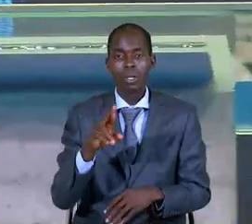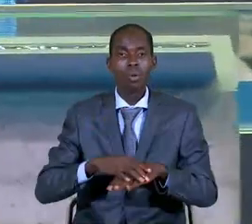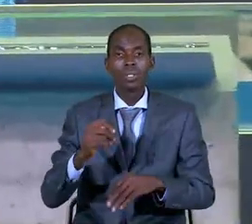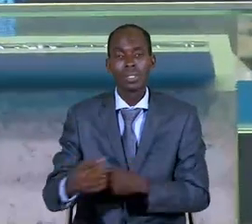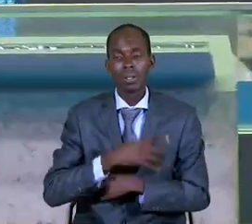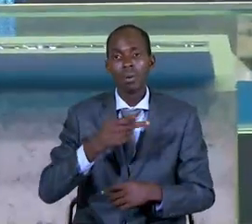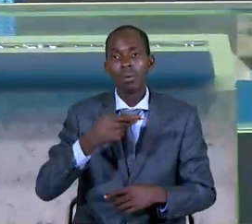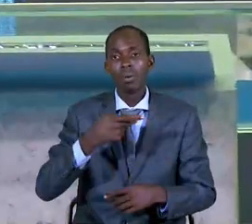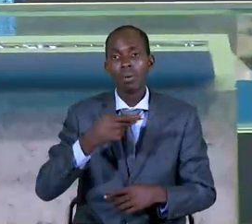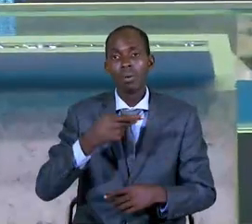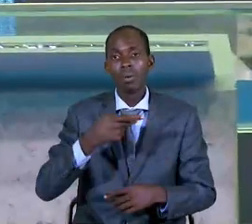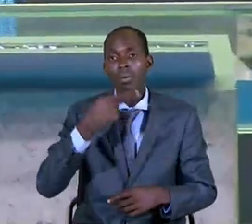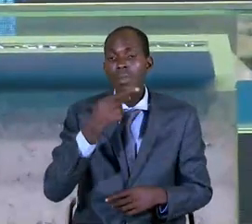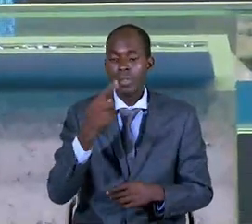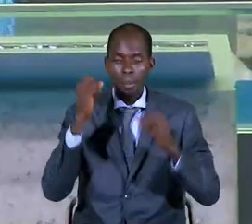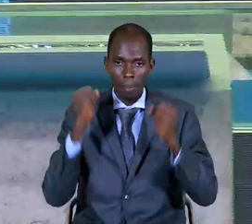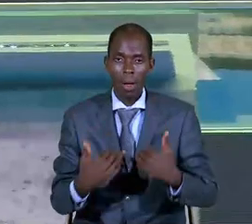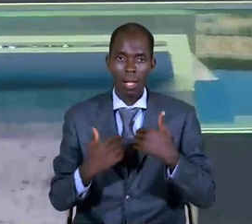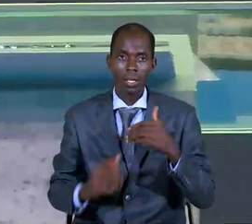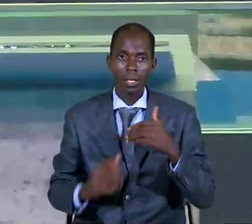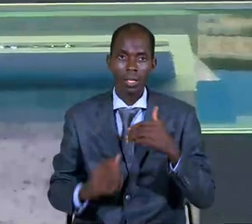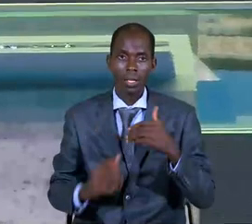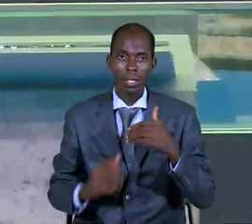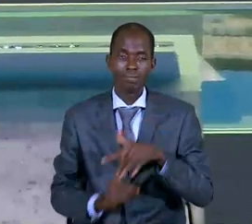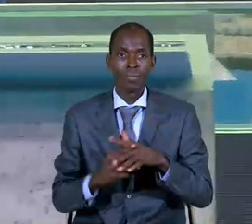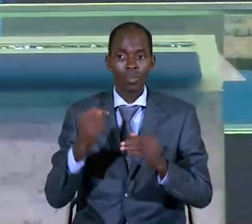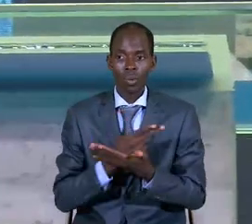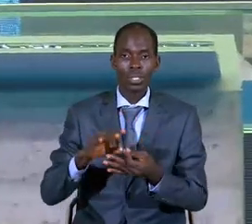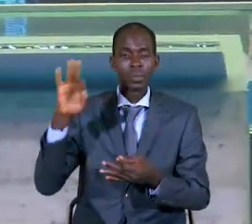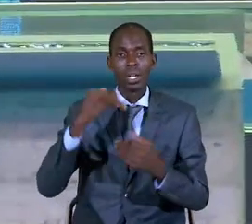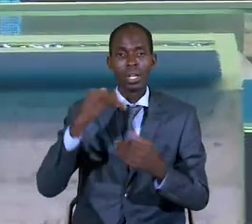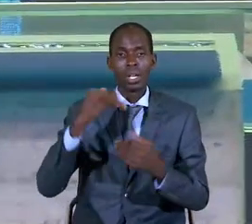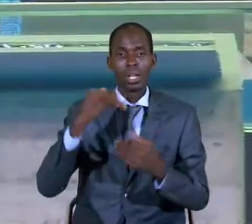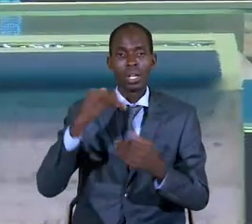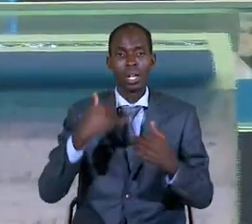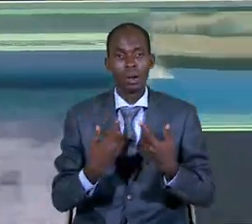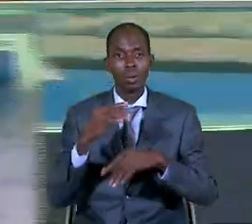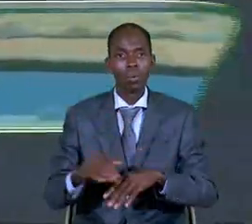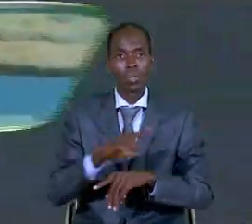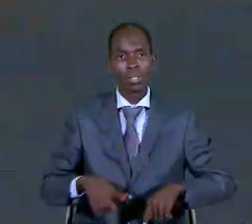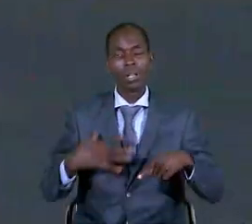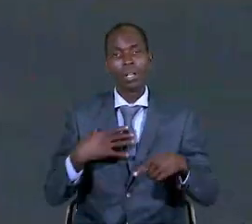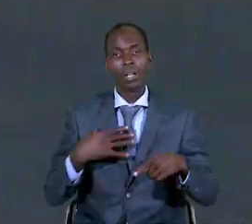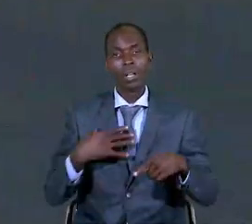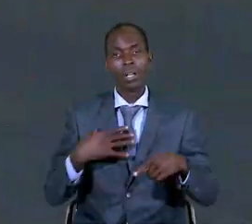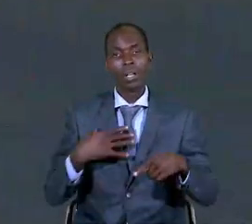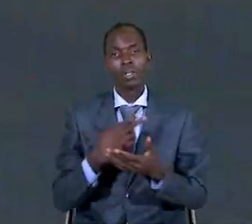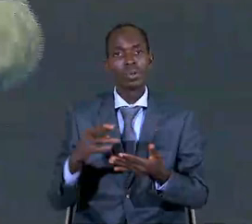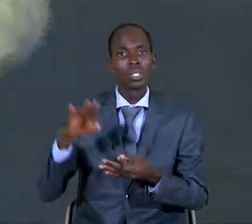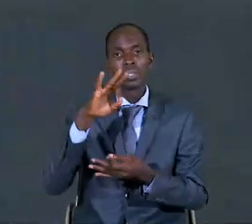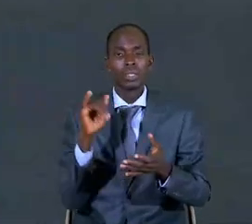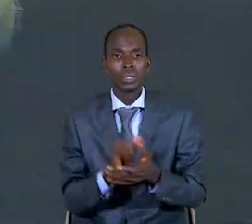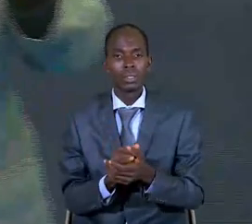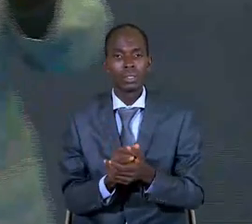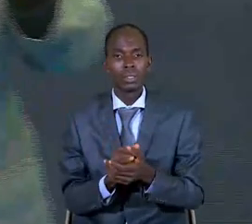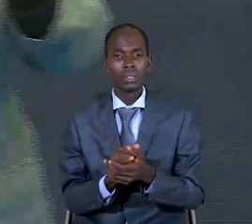The power had come. The Holy Ghost had come into their lives. And the Holy Ghost had possessed